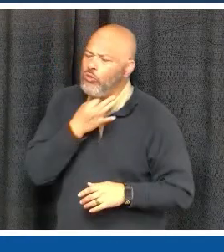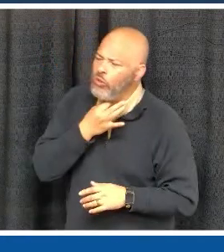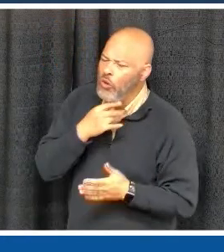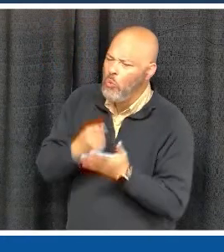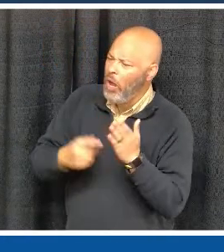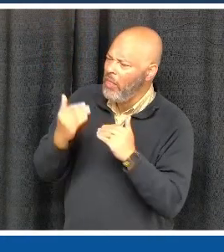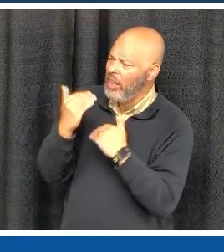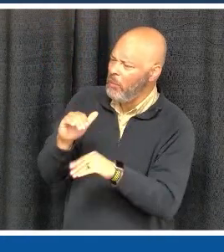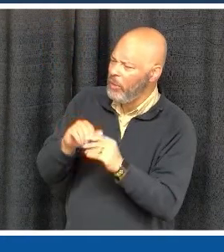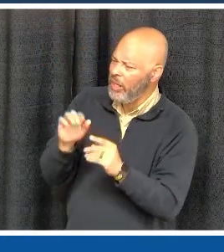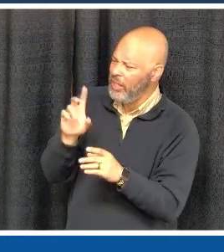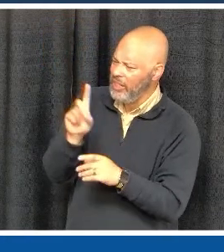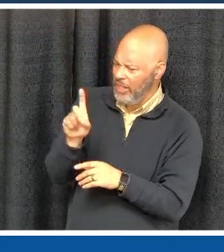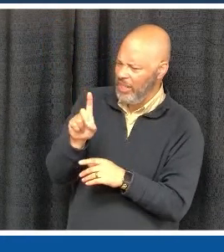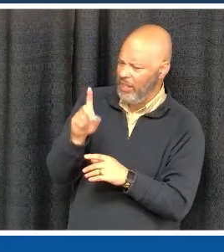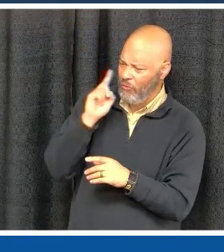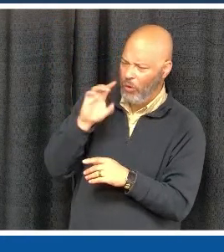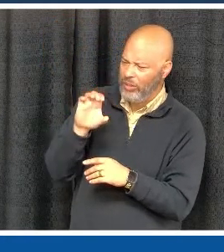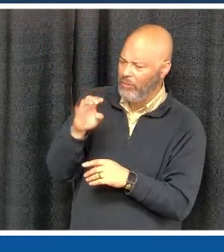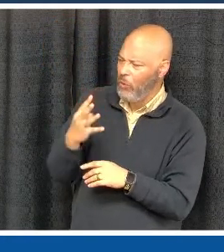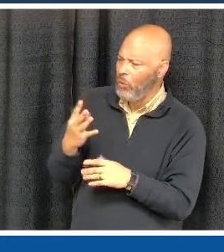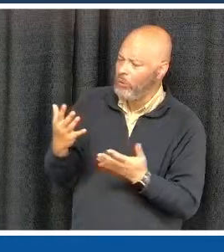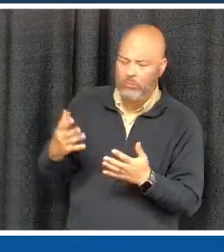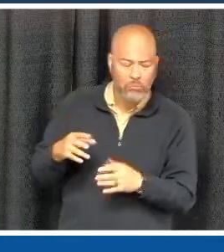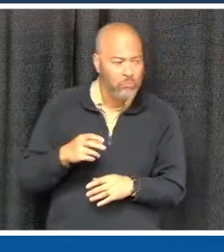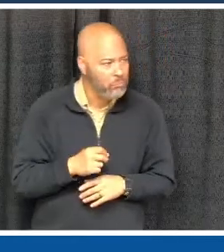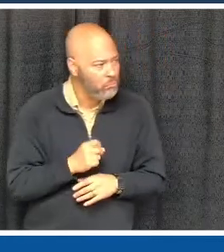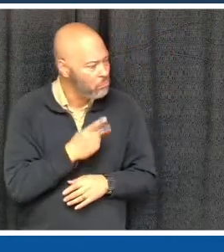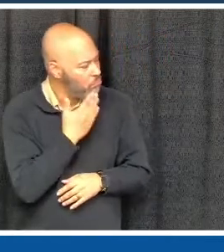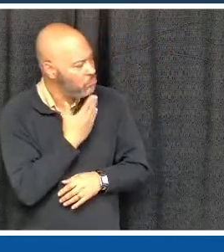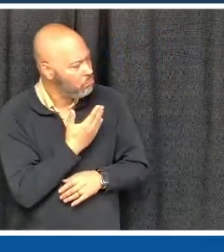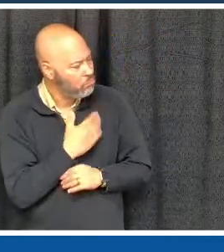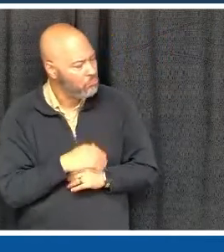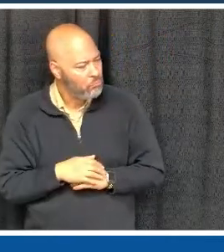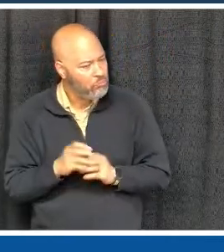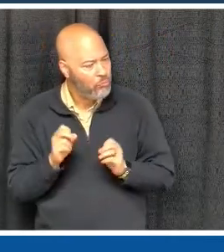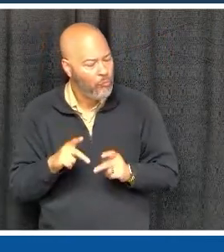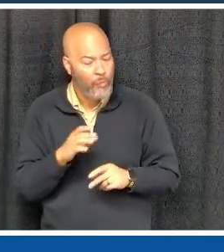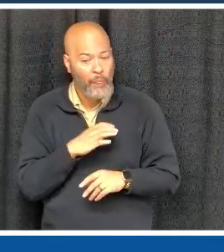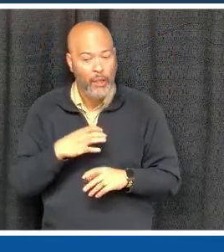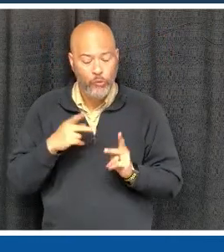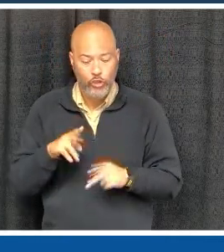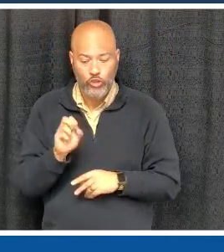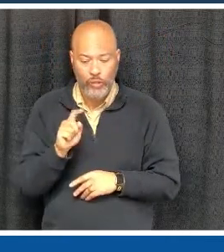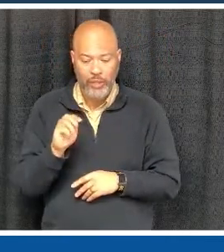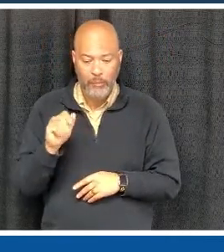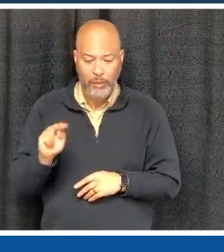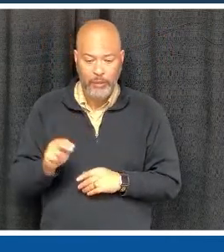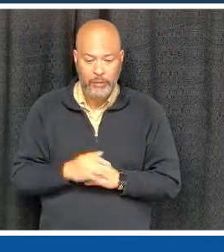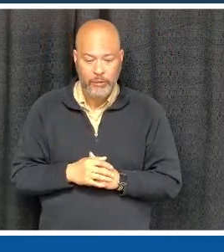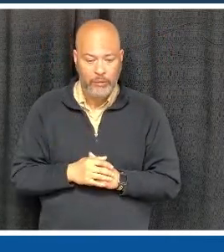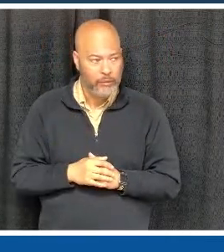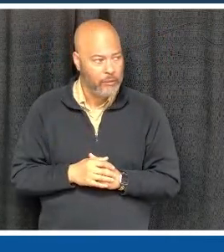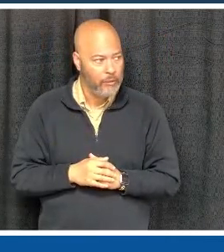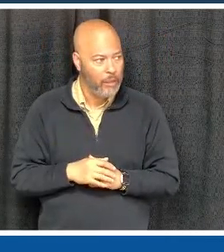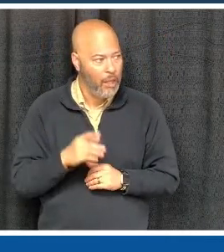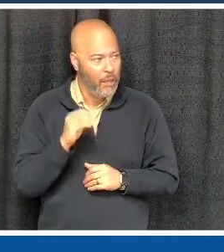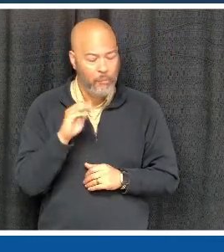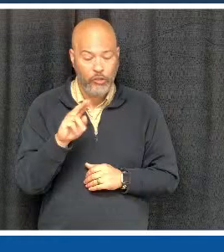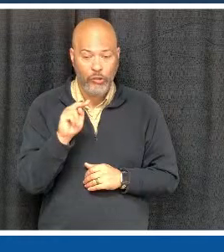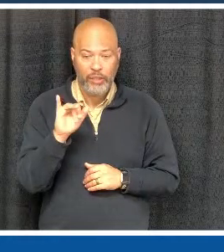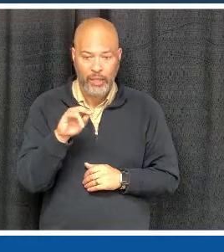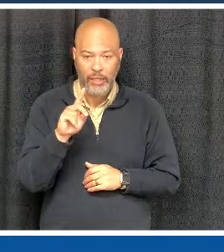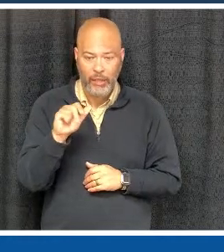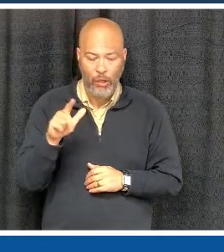restrictions are. Thank you. Yep. Councilperson Streetman, you're recognized. Thank you, Mayor. Mr. Tyndall, I know